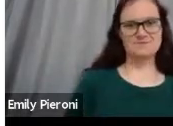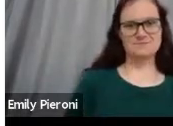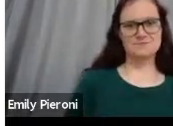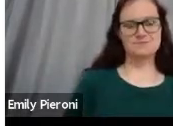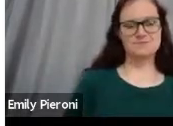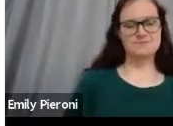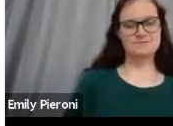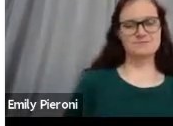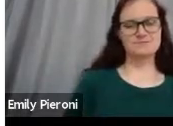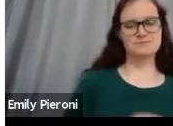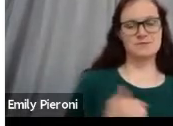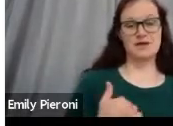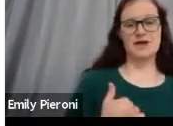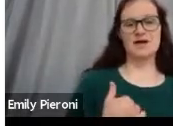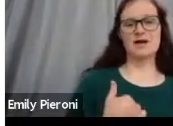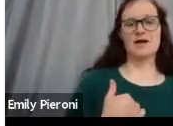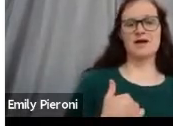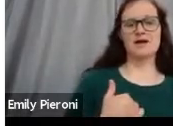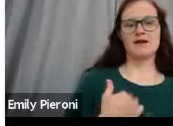that I've been really